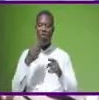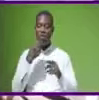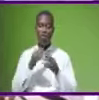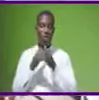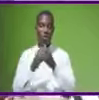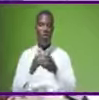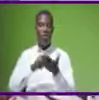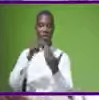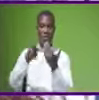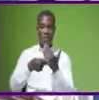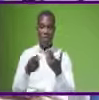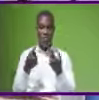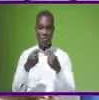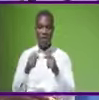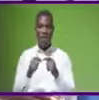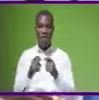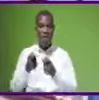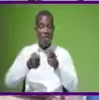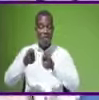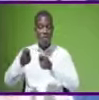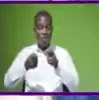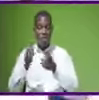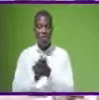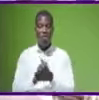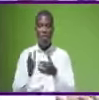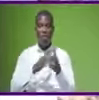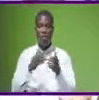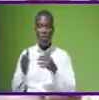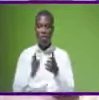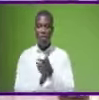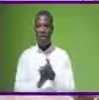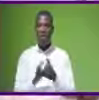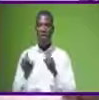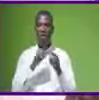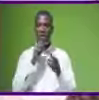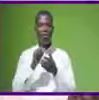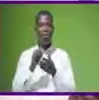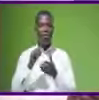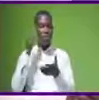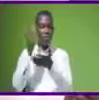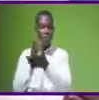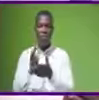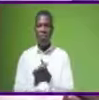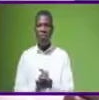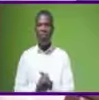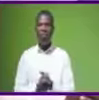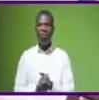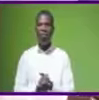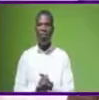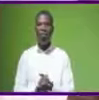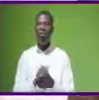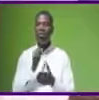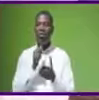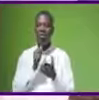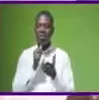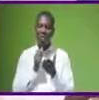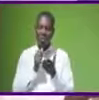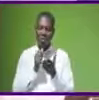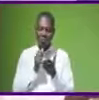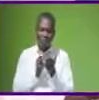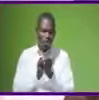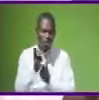host you know obomoden said the obeka ye bia retract obomoden say enamo program ne